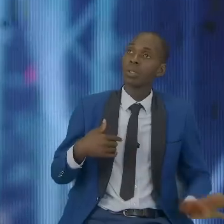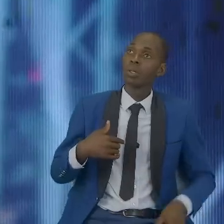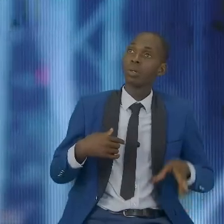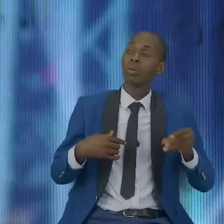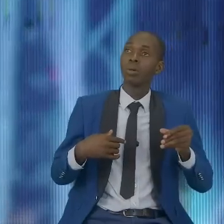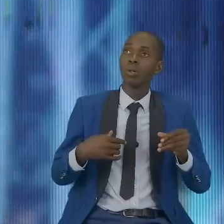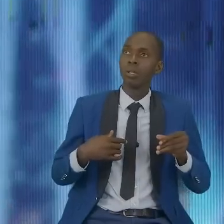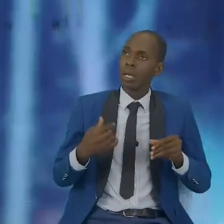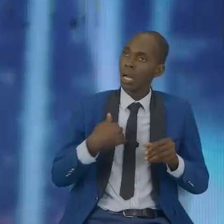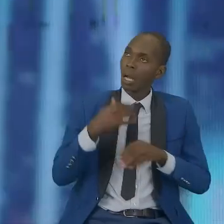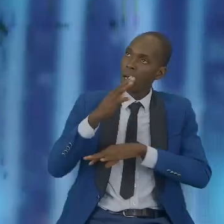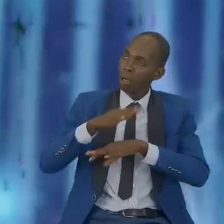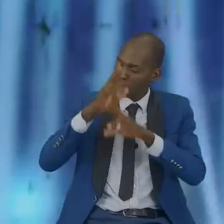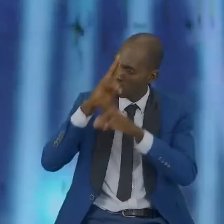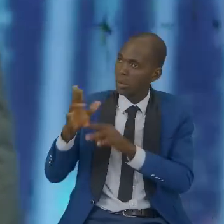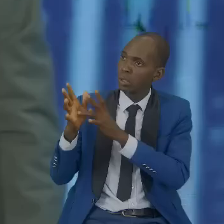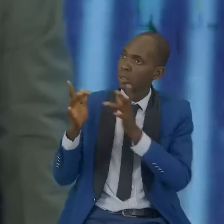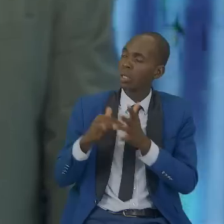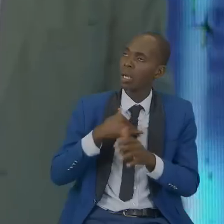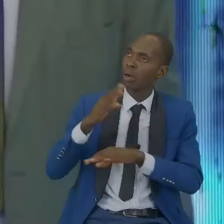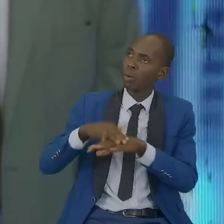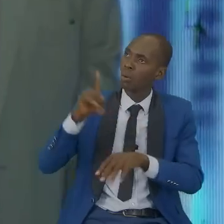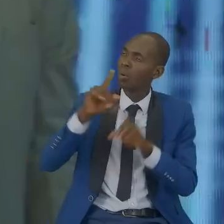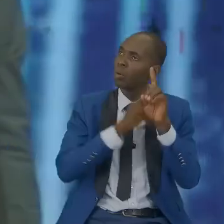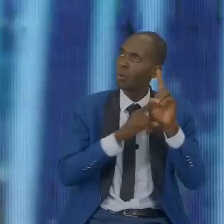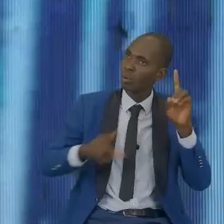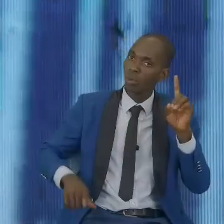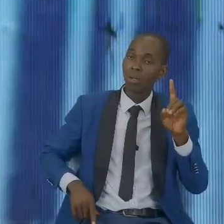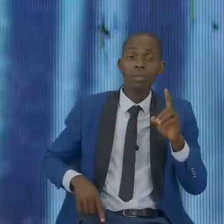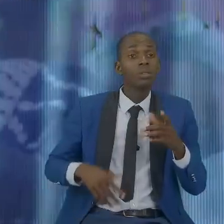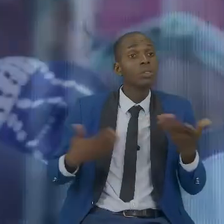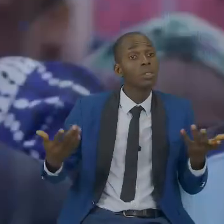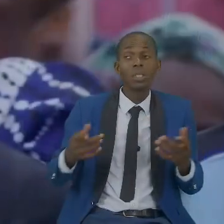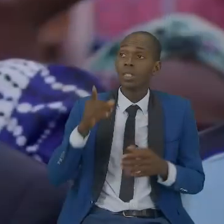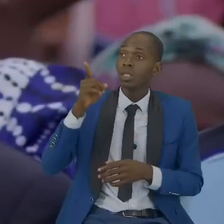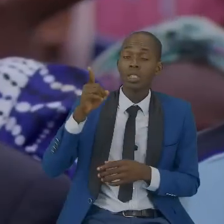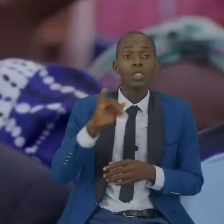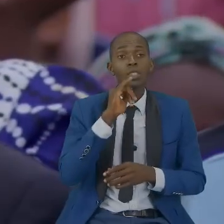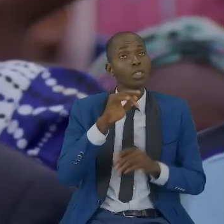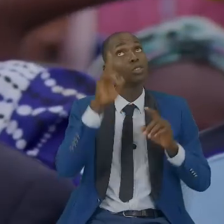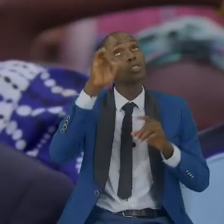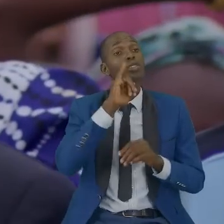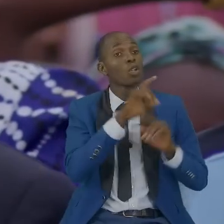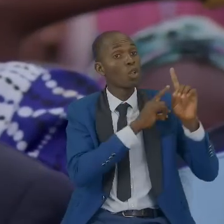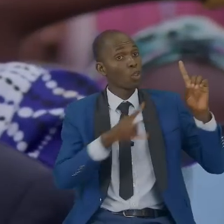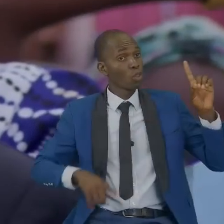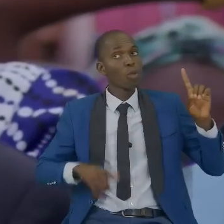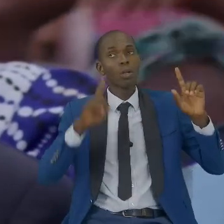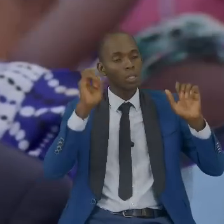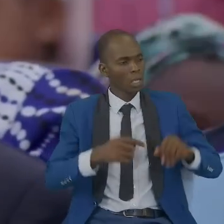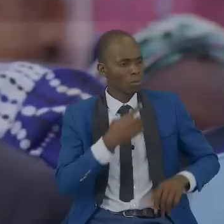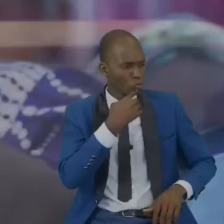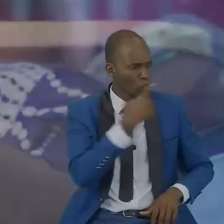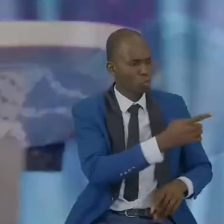him Lord. And the Lord has the right to tell you to your face who you are, how you